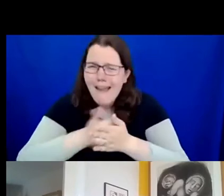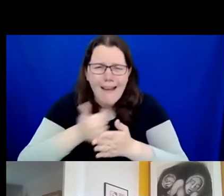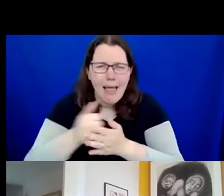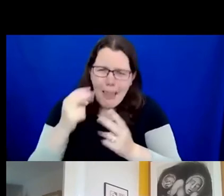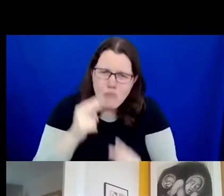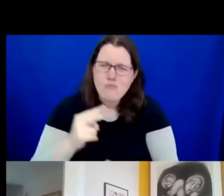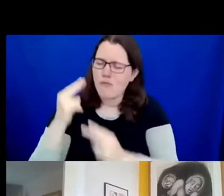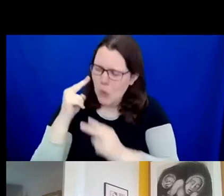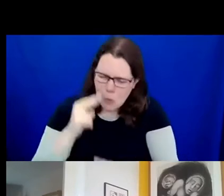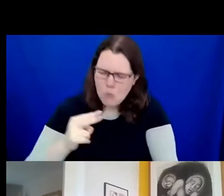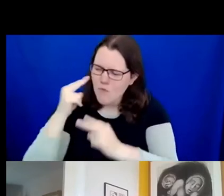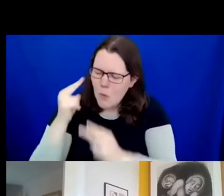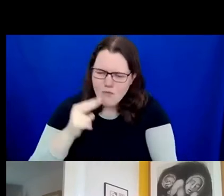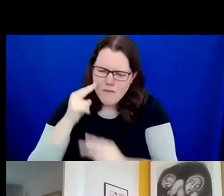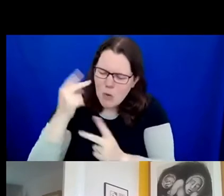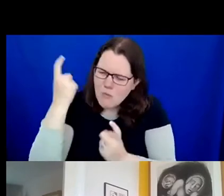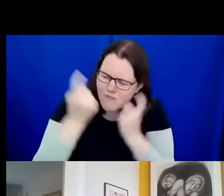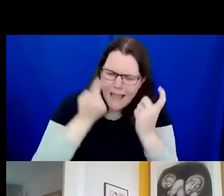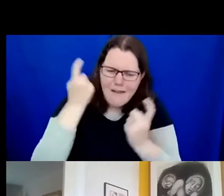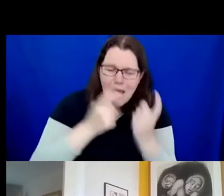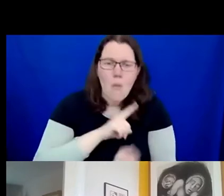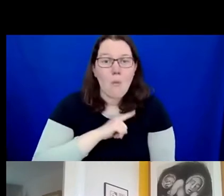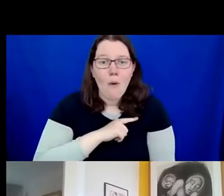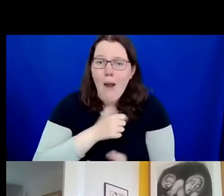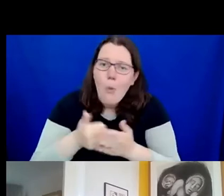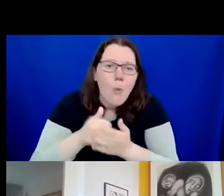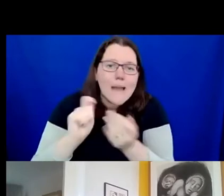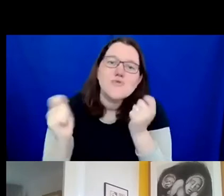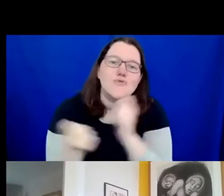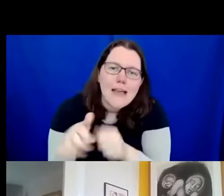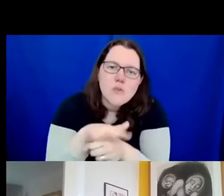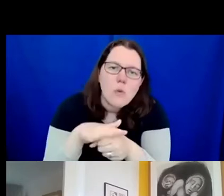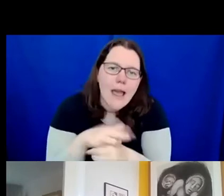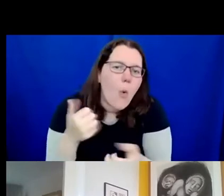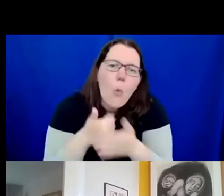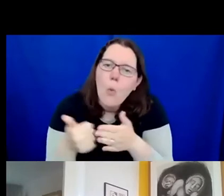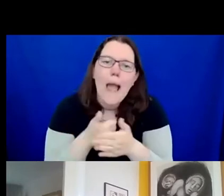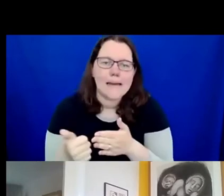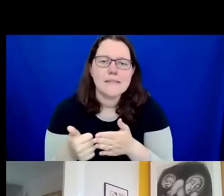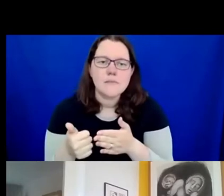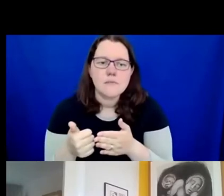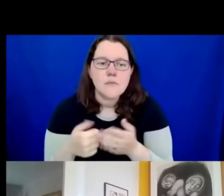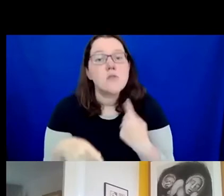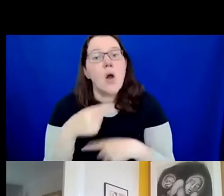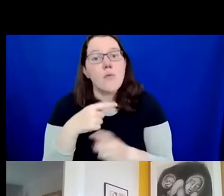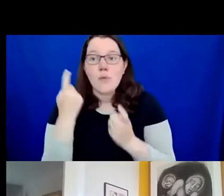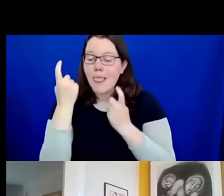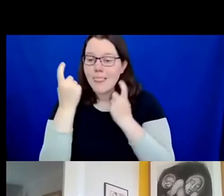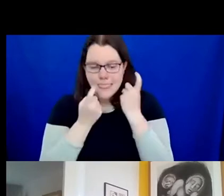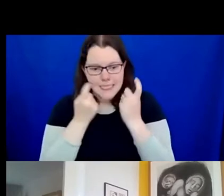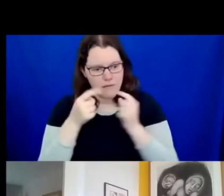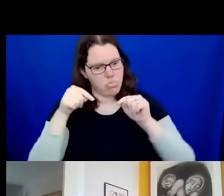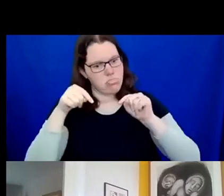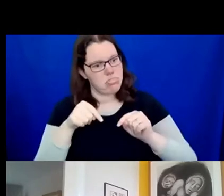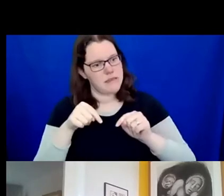will keep changing. So as we develop our manifesto for inclusive change, let the gatekeeper be the person